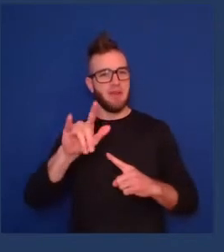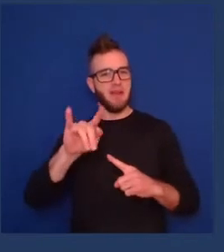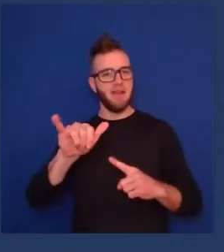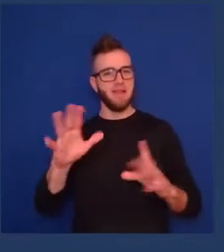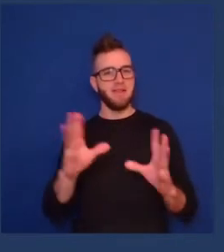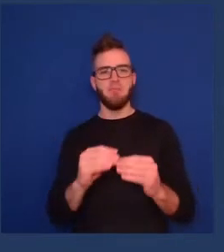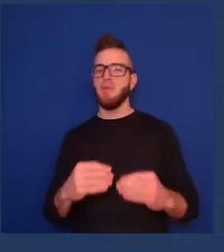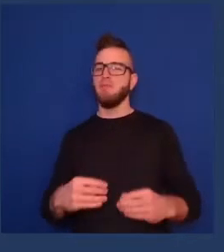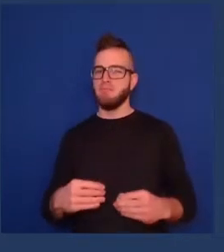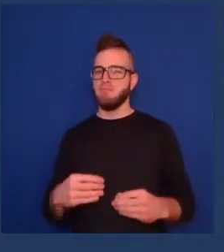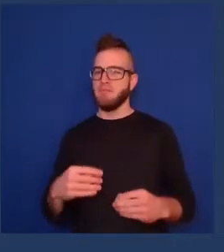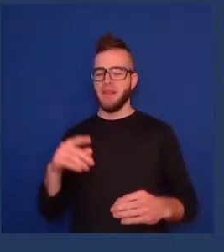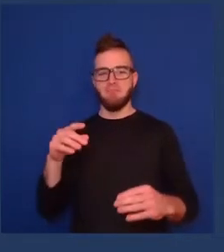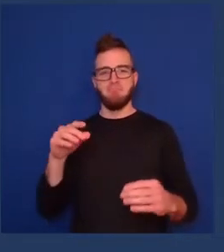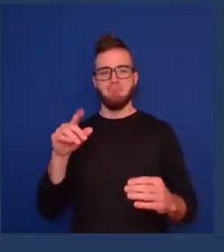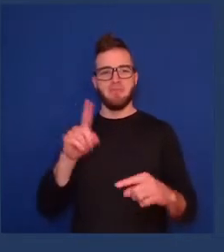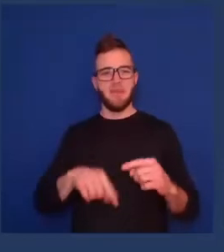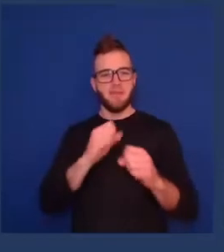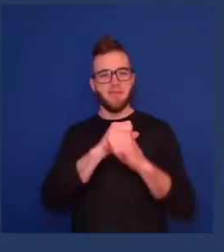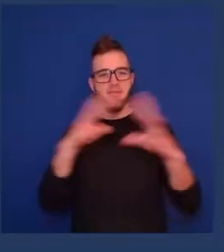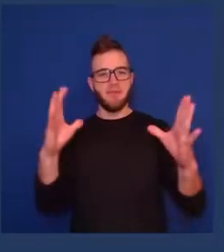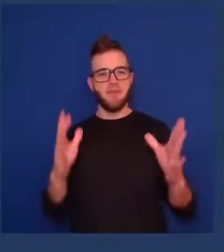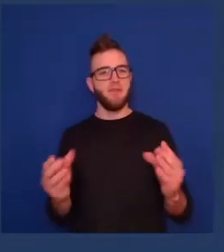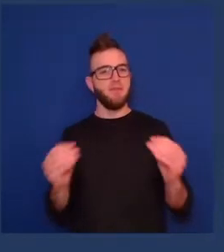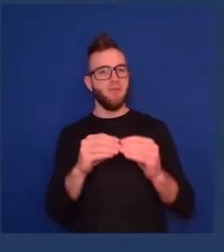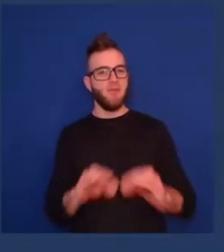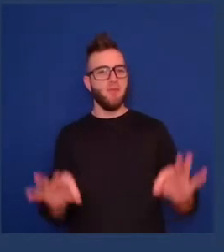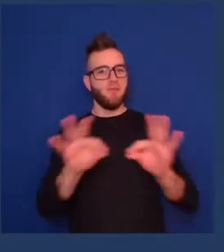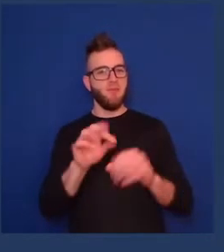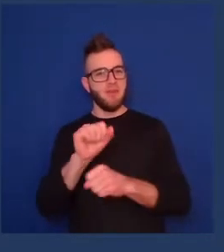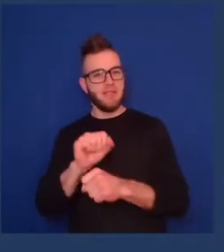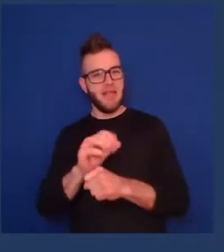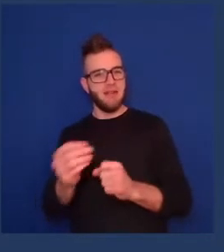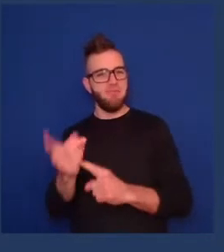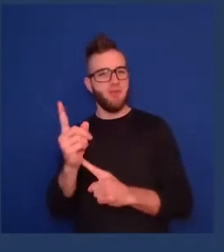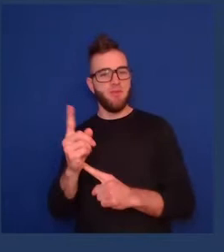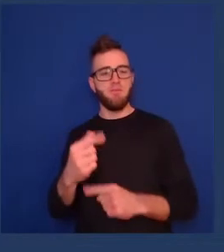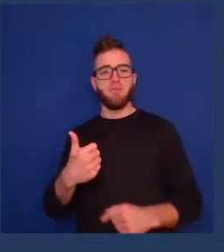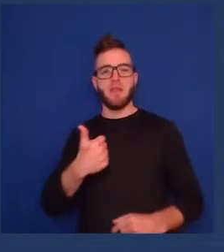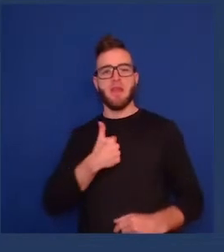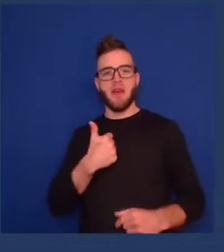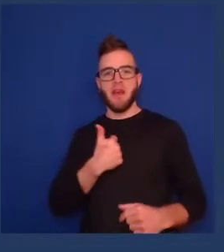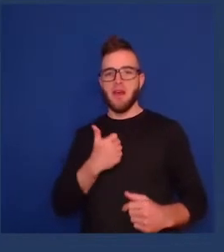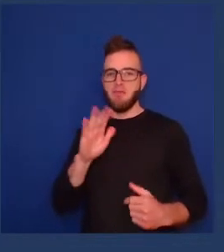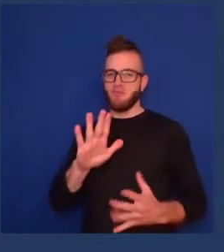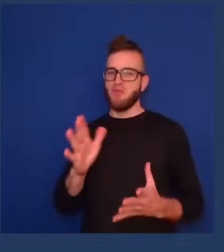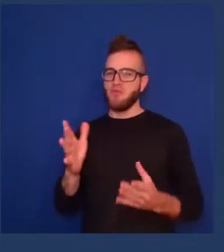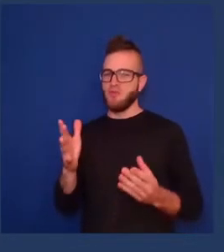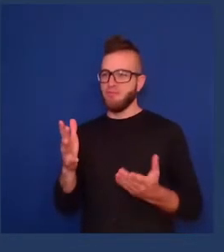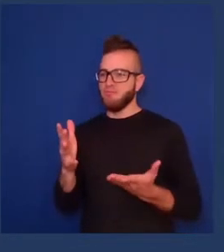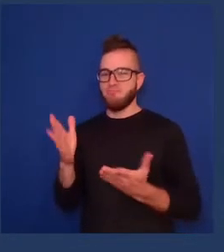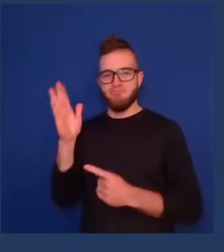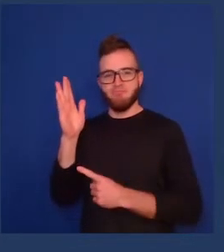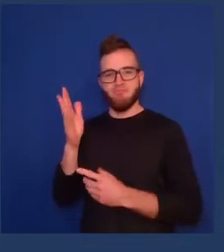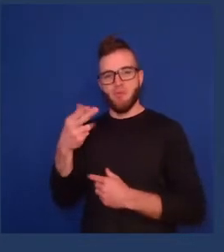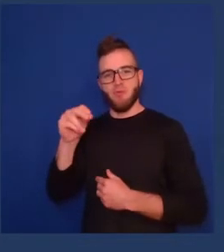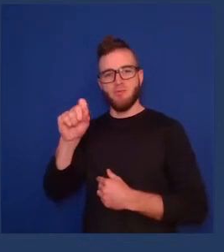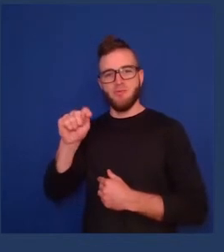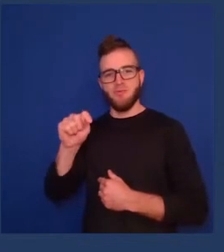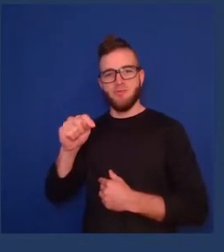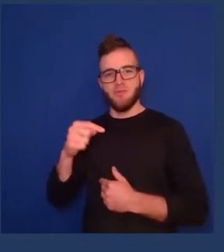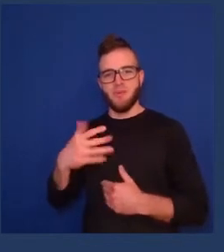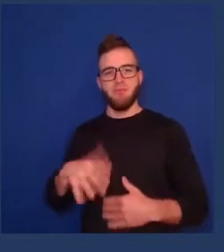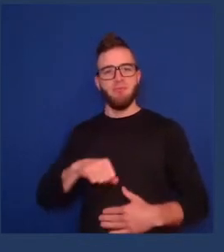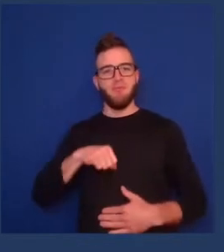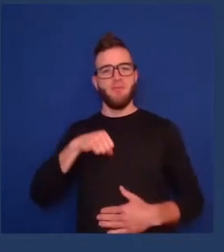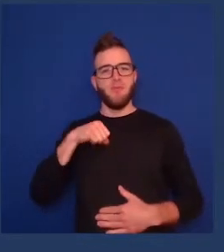important task or a more important moment. I'm your moderator today. I'm enormously proud to be joined by the president of Microsoft, Brad